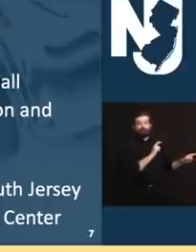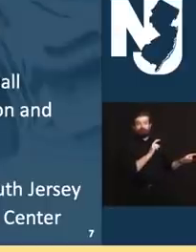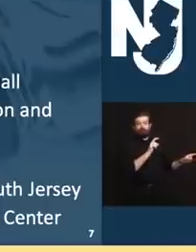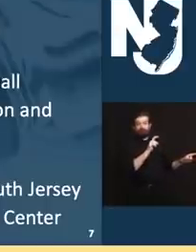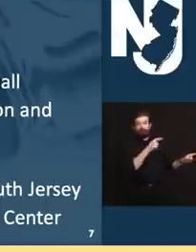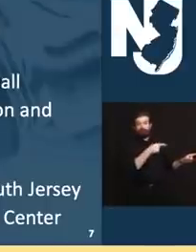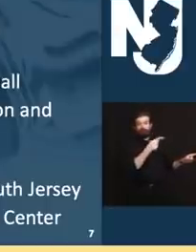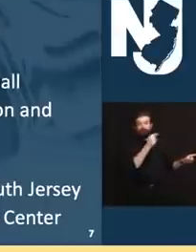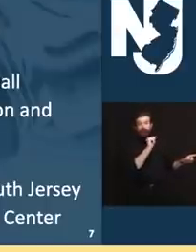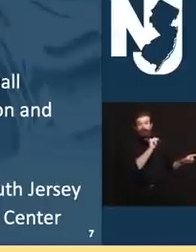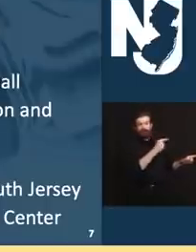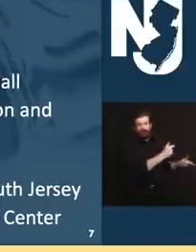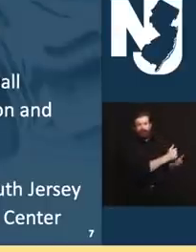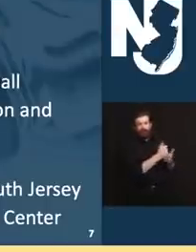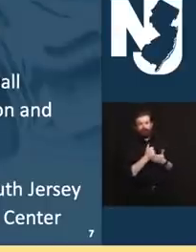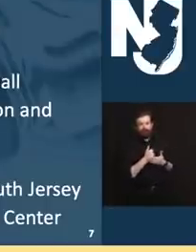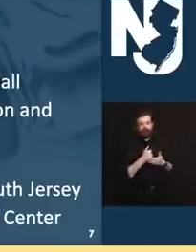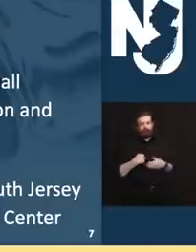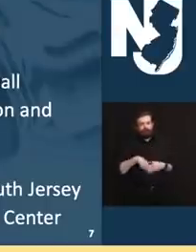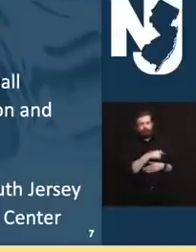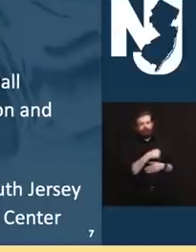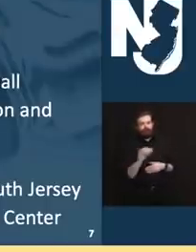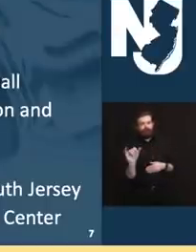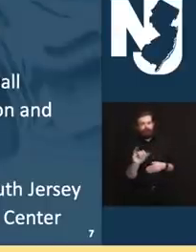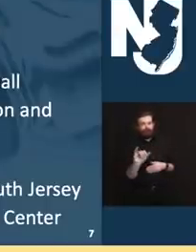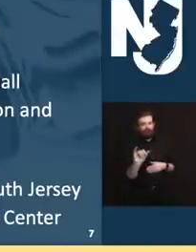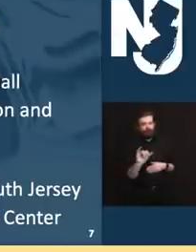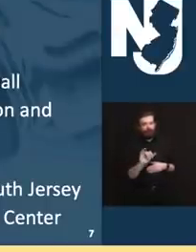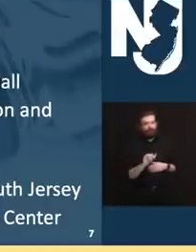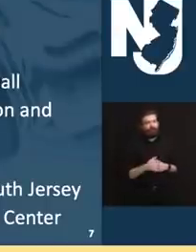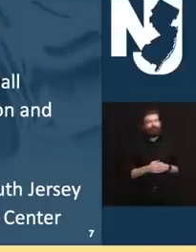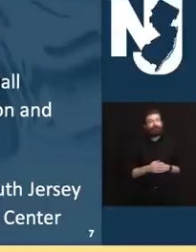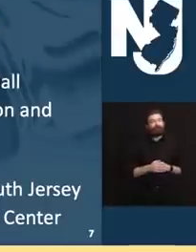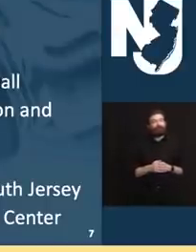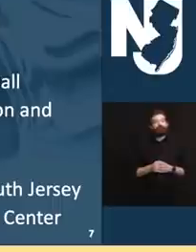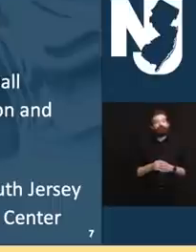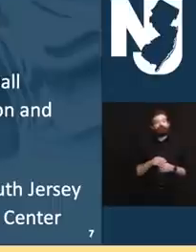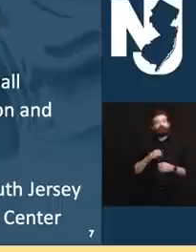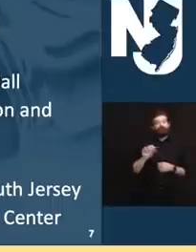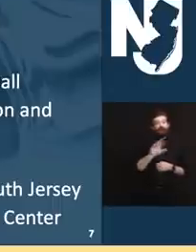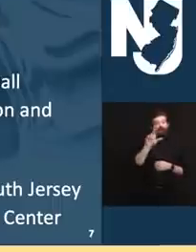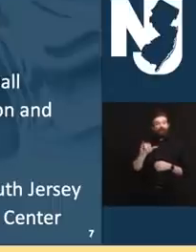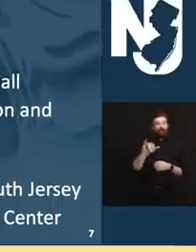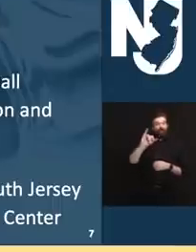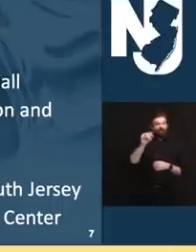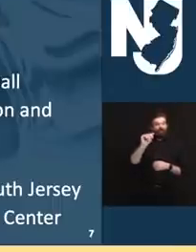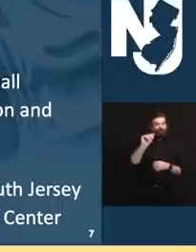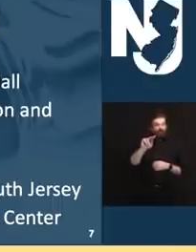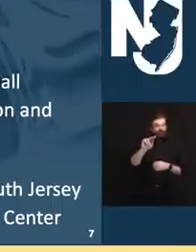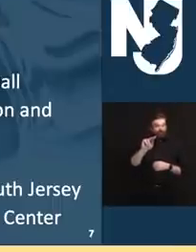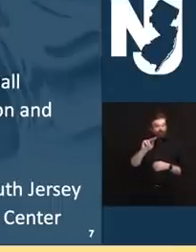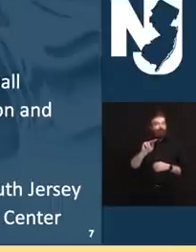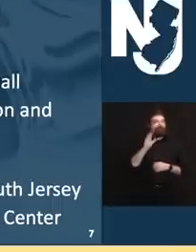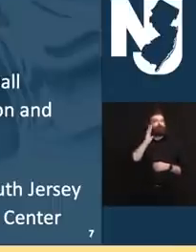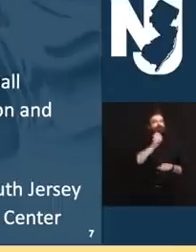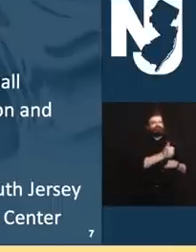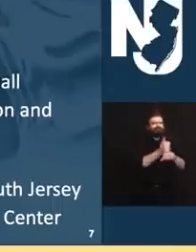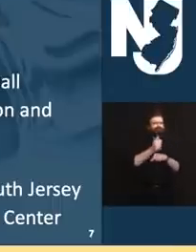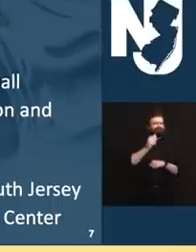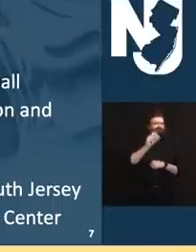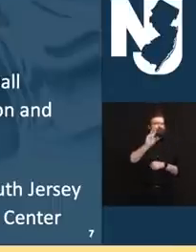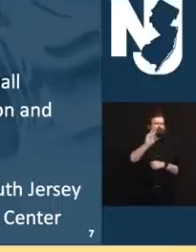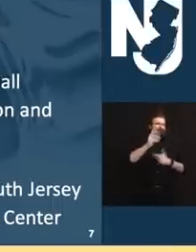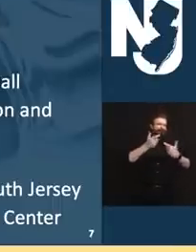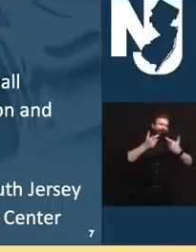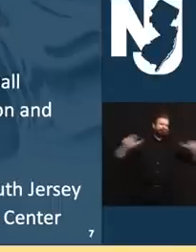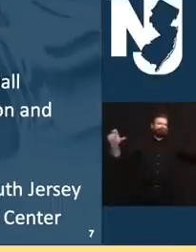mega sites across the state in early January. The 6 mega sites will be located in, and I'll move from north to